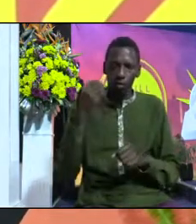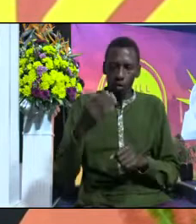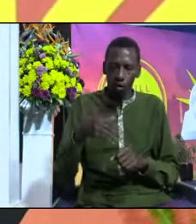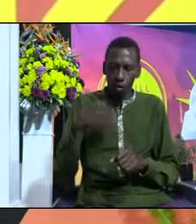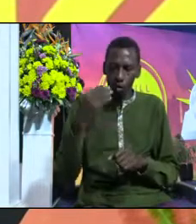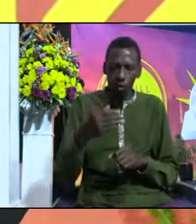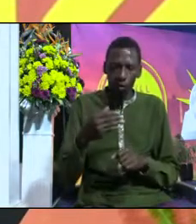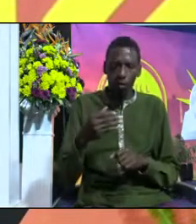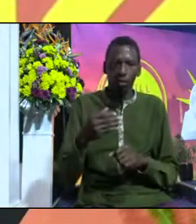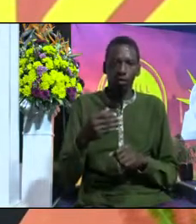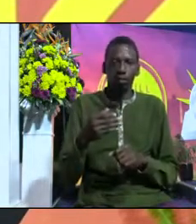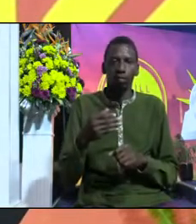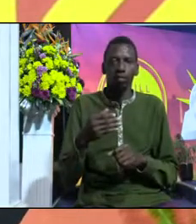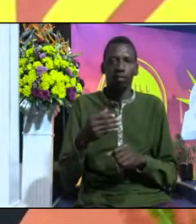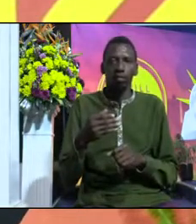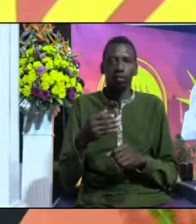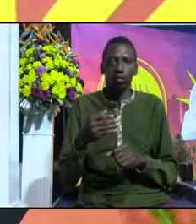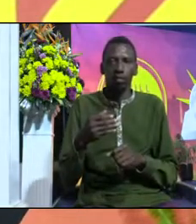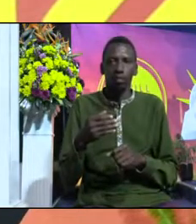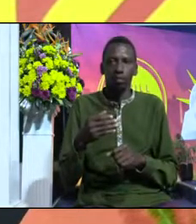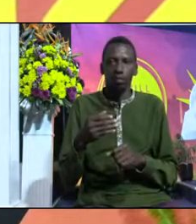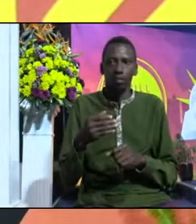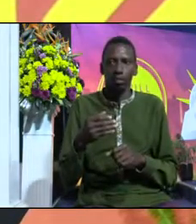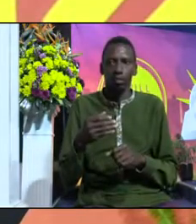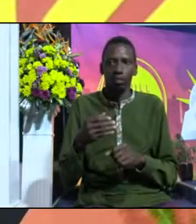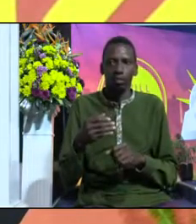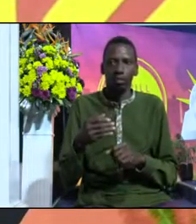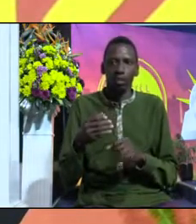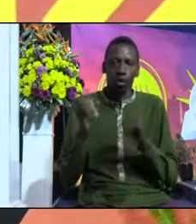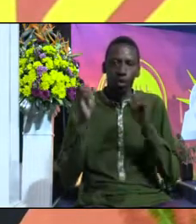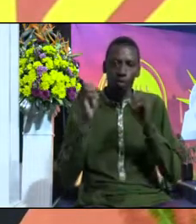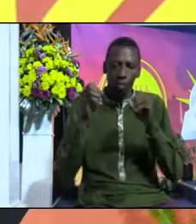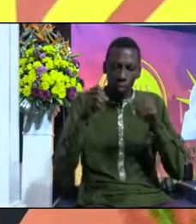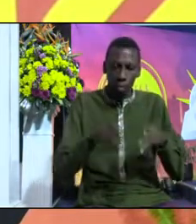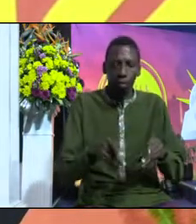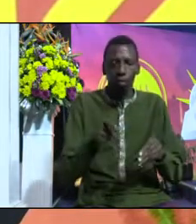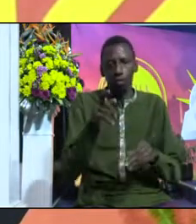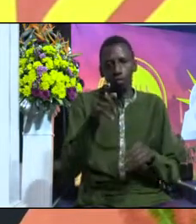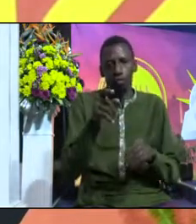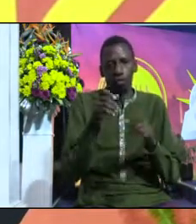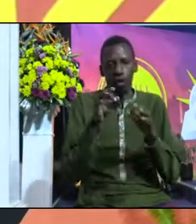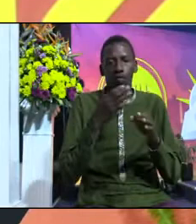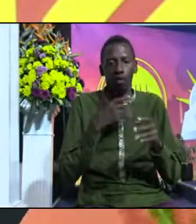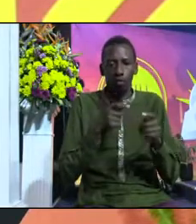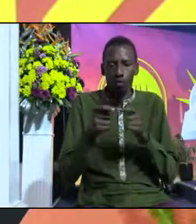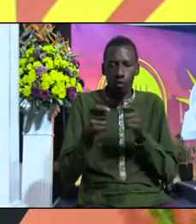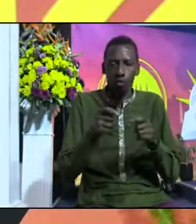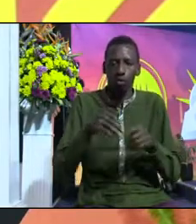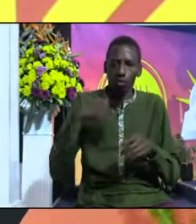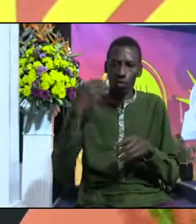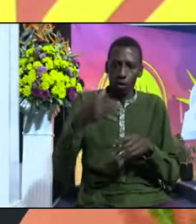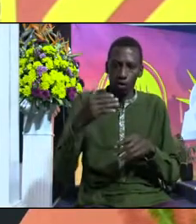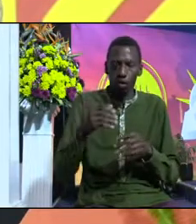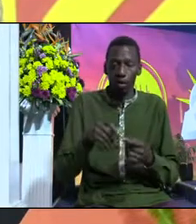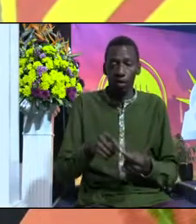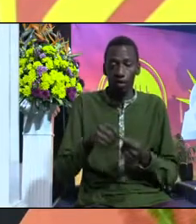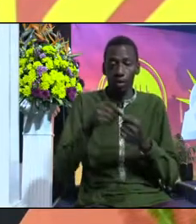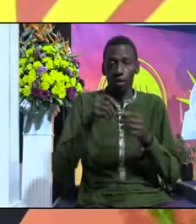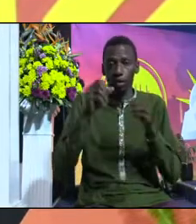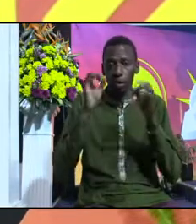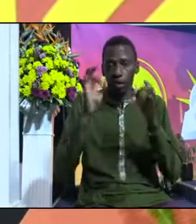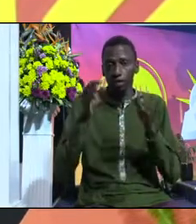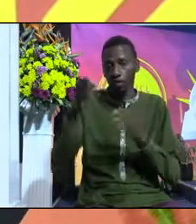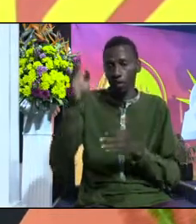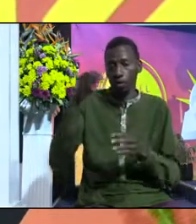cleaners if you want to control all the time. Especially if Almighty God is not in the